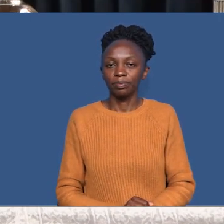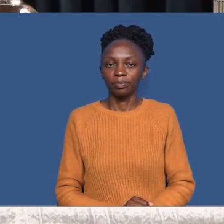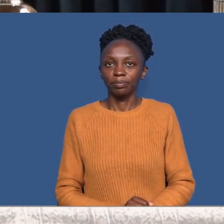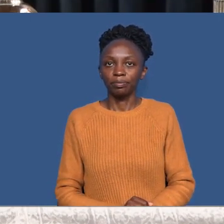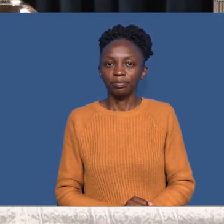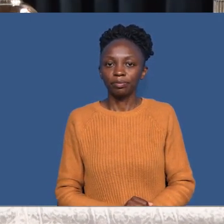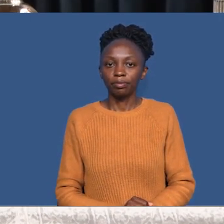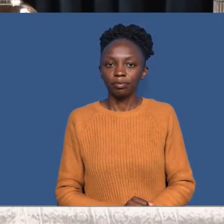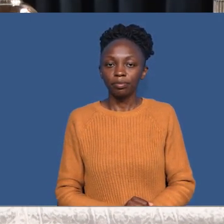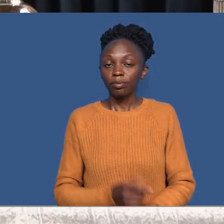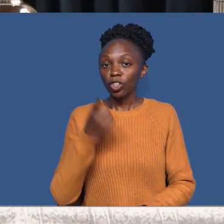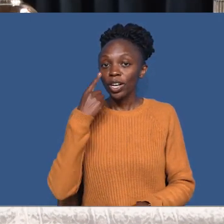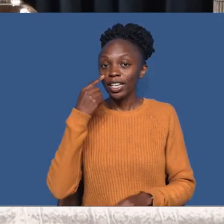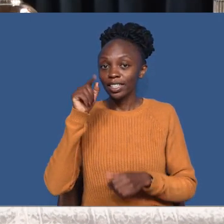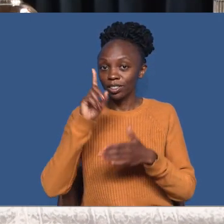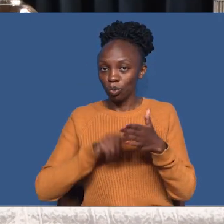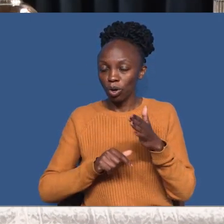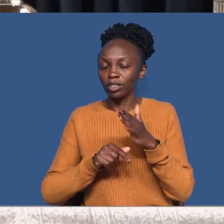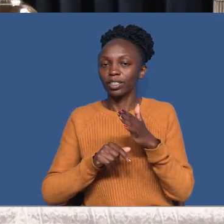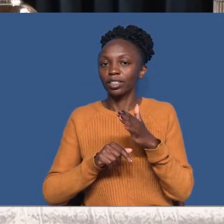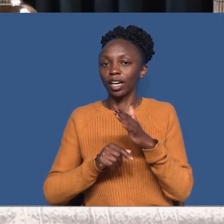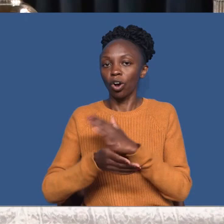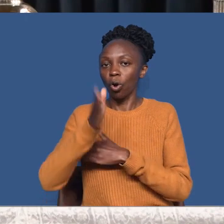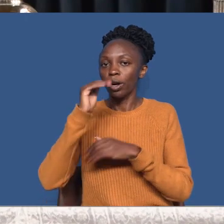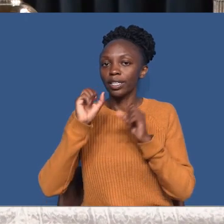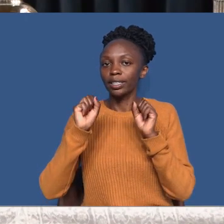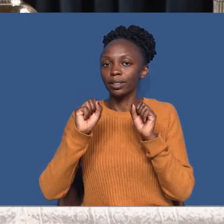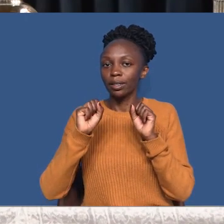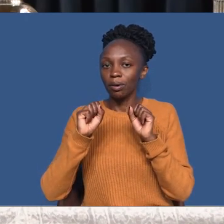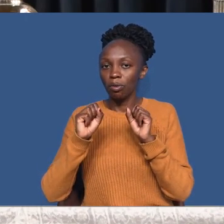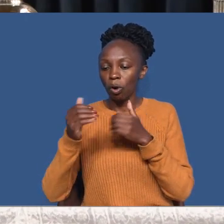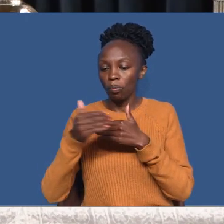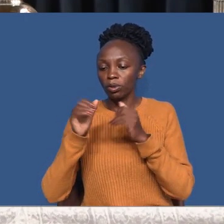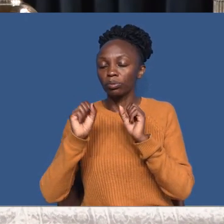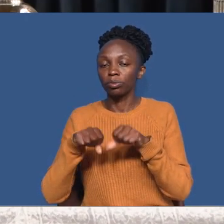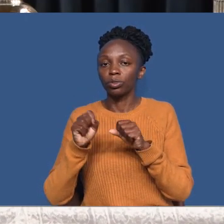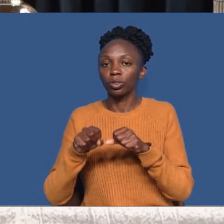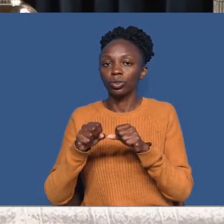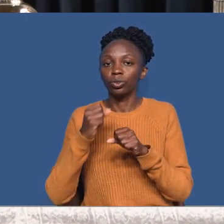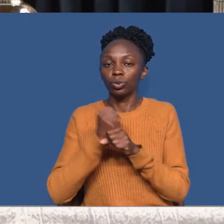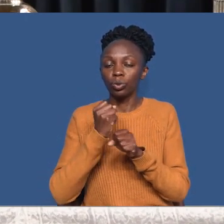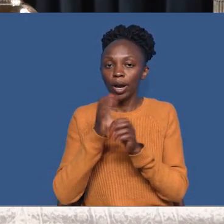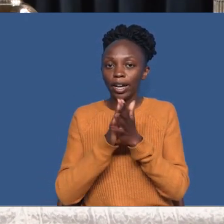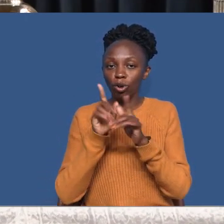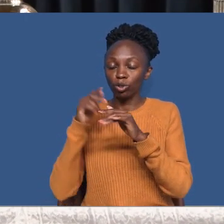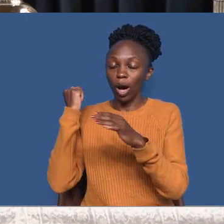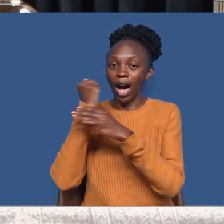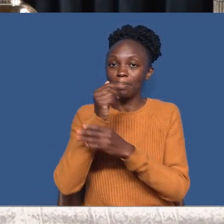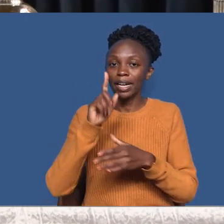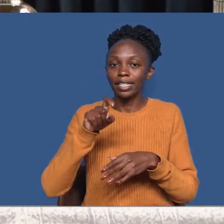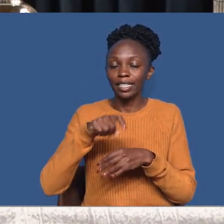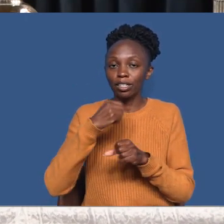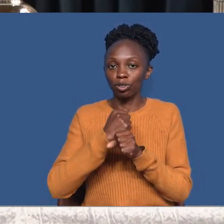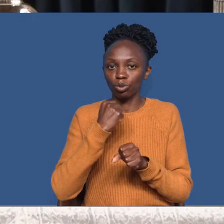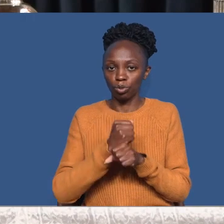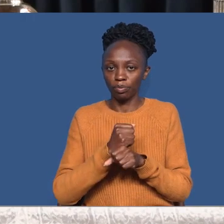You realize there is what God is about to do, and there is what Abraham did. To put this